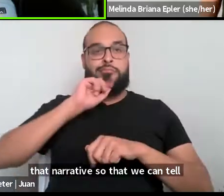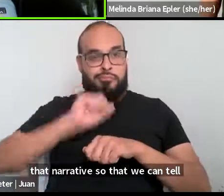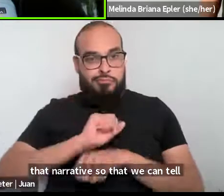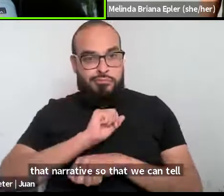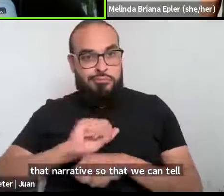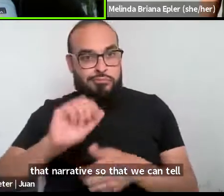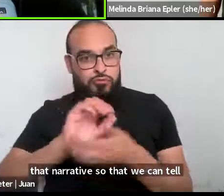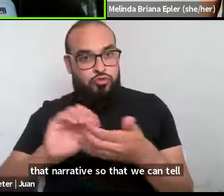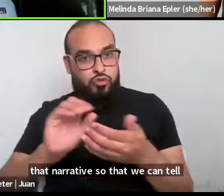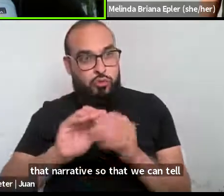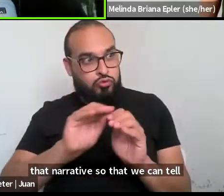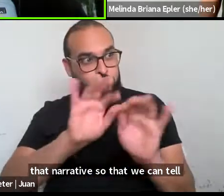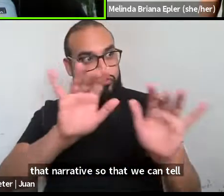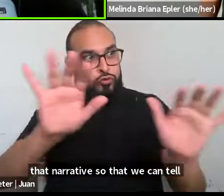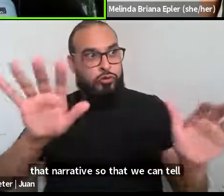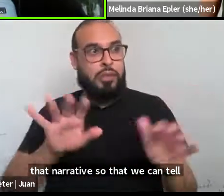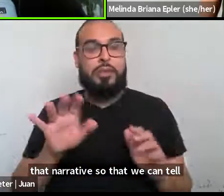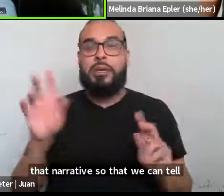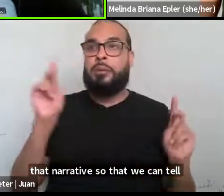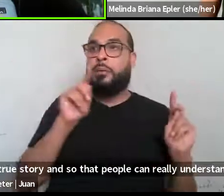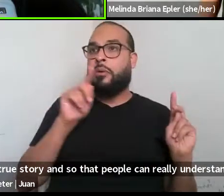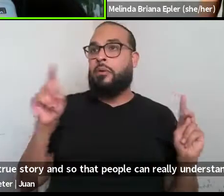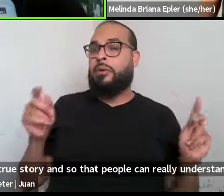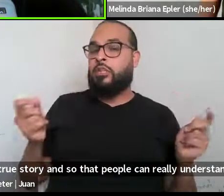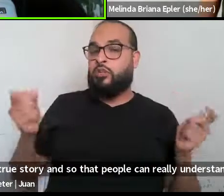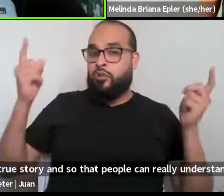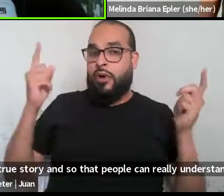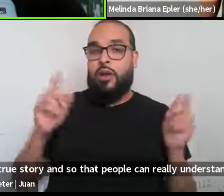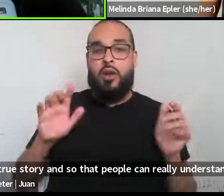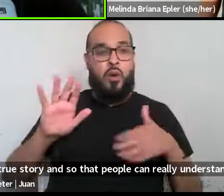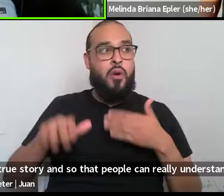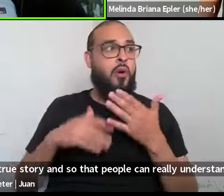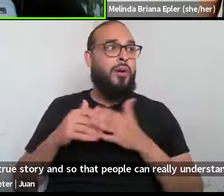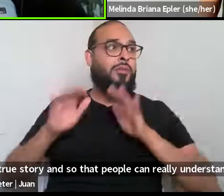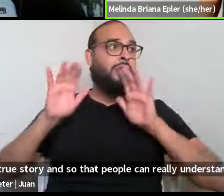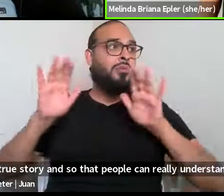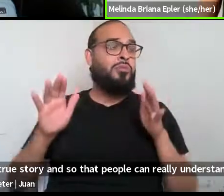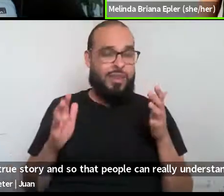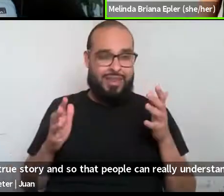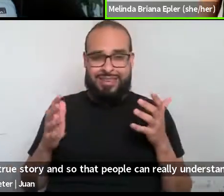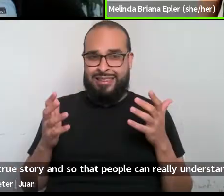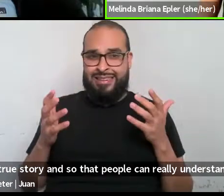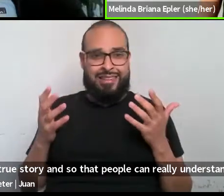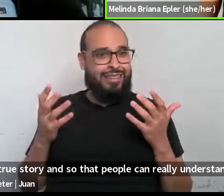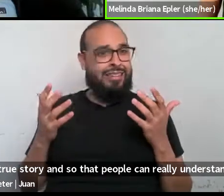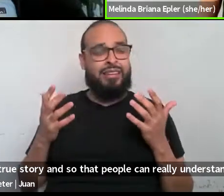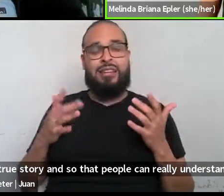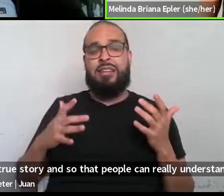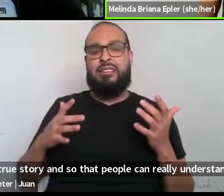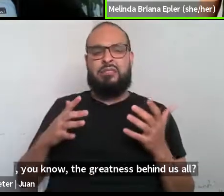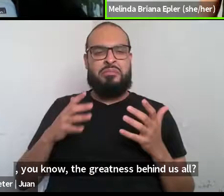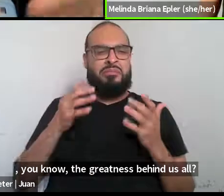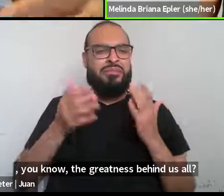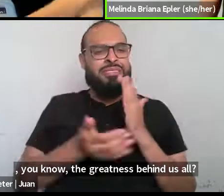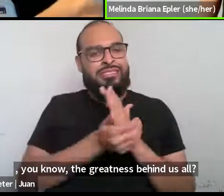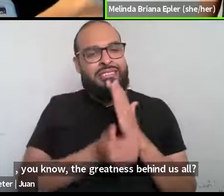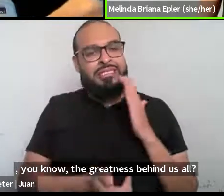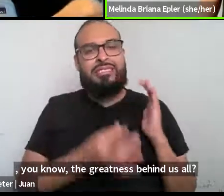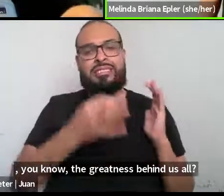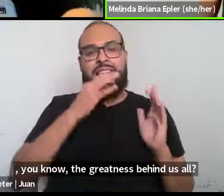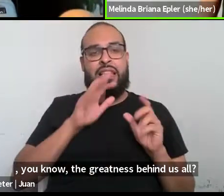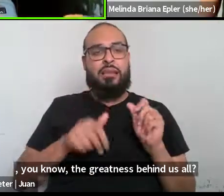understand, um, the greatness behind us all. And Mm. so I do think